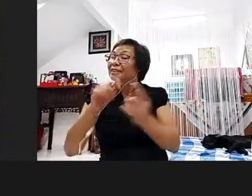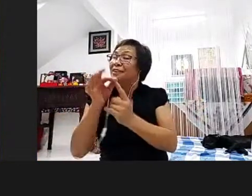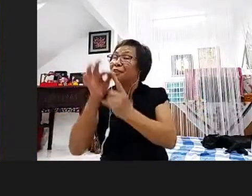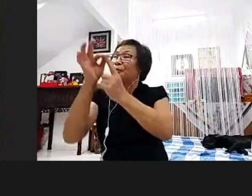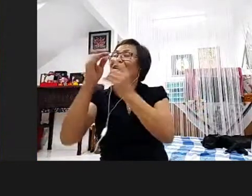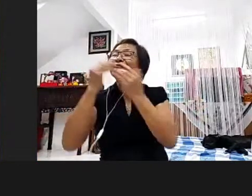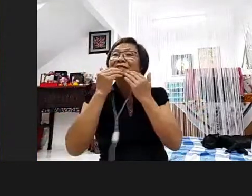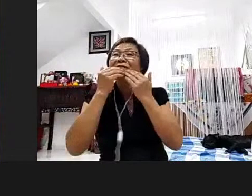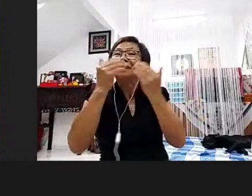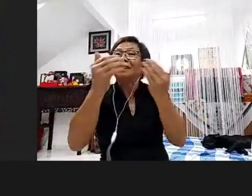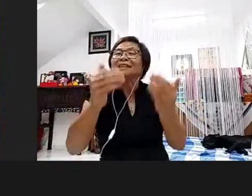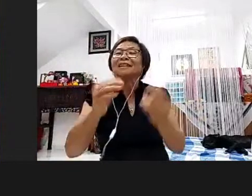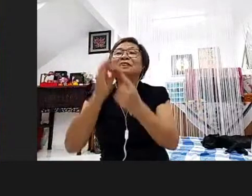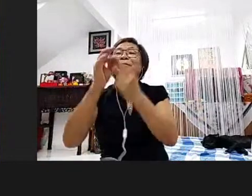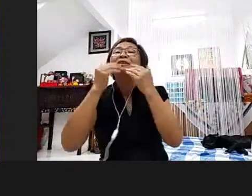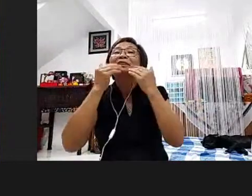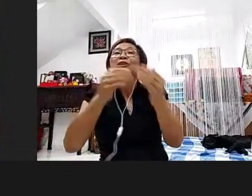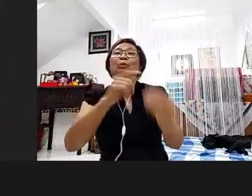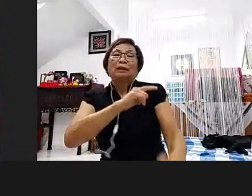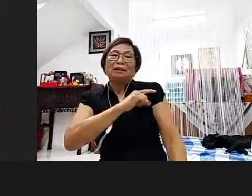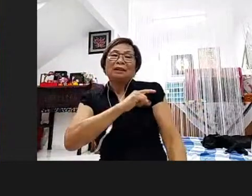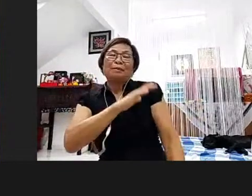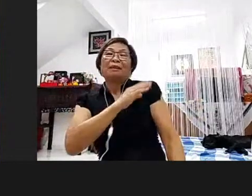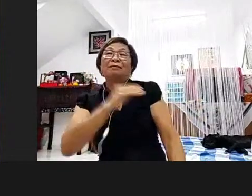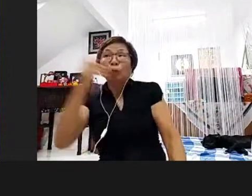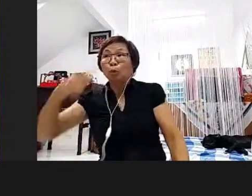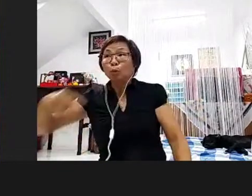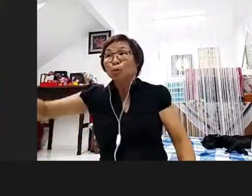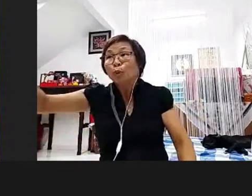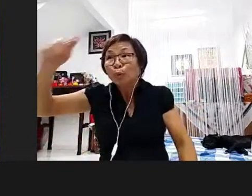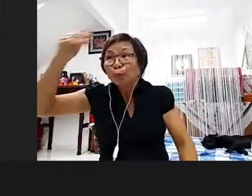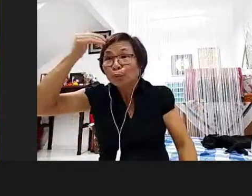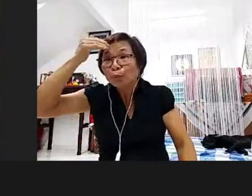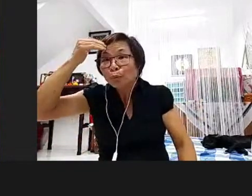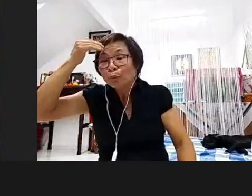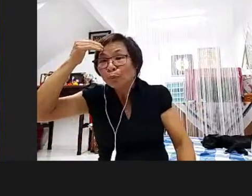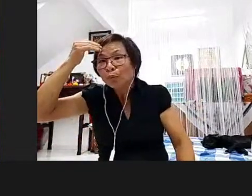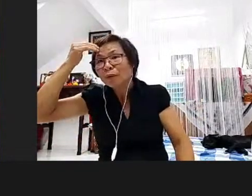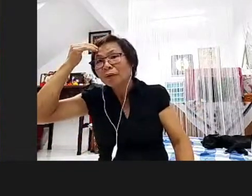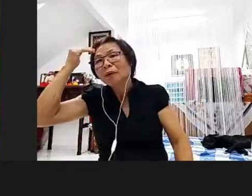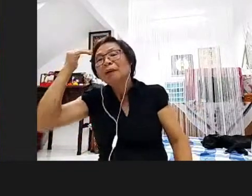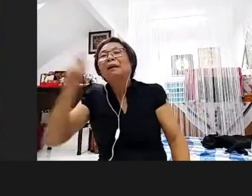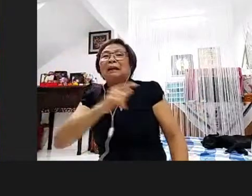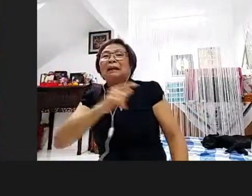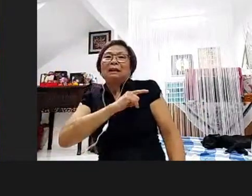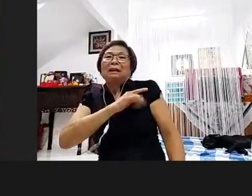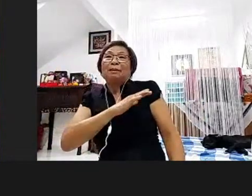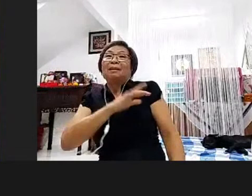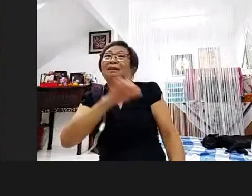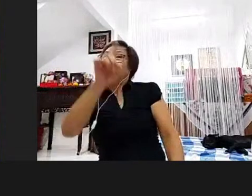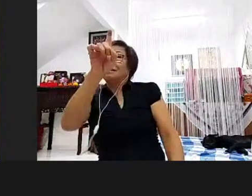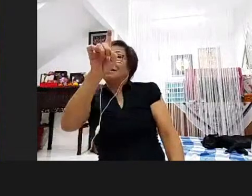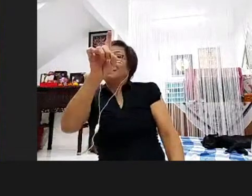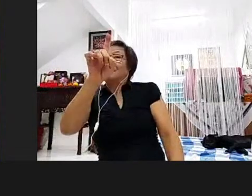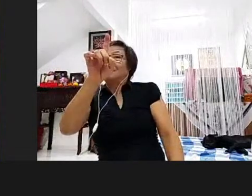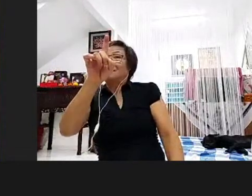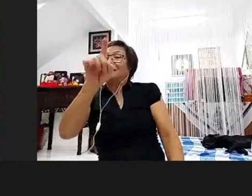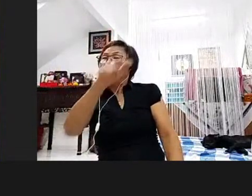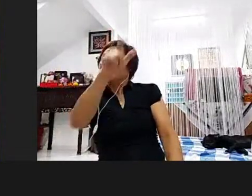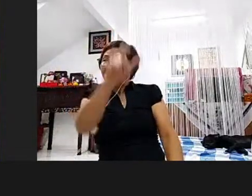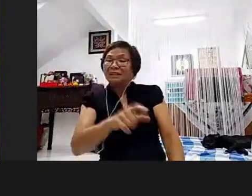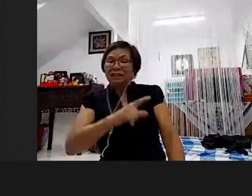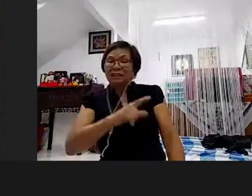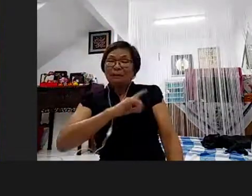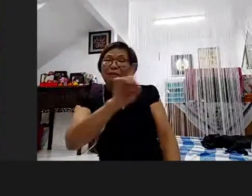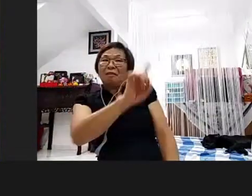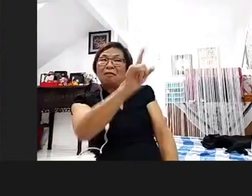to Sister Libby. And just to let you all know, actually, Sister Libby is one of the instrumental person who